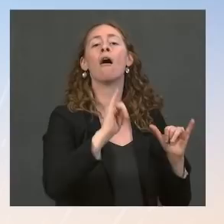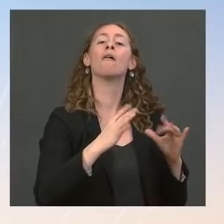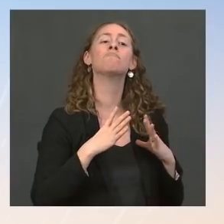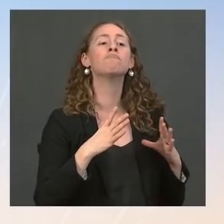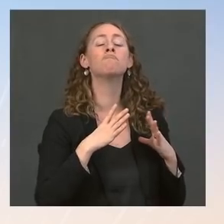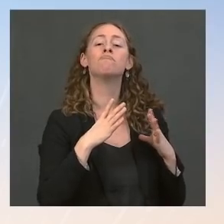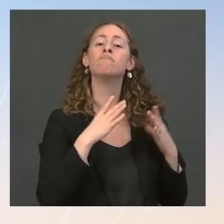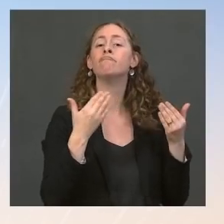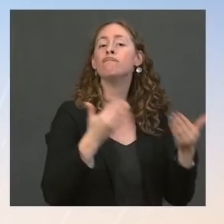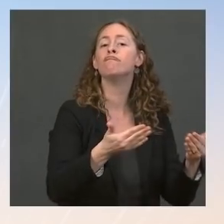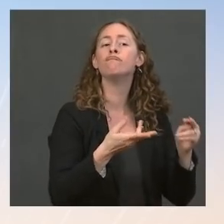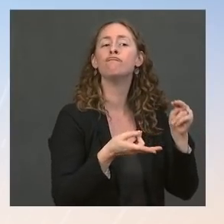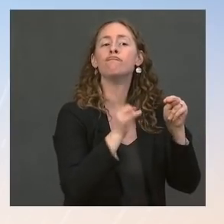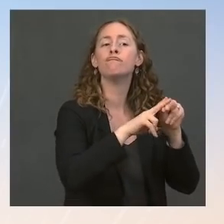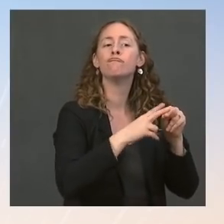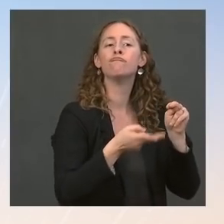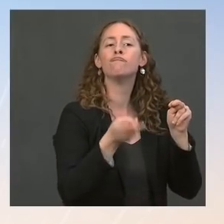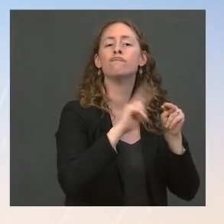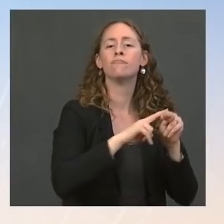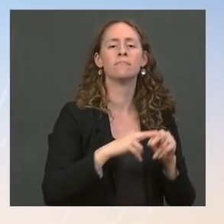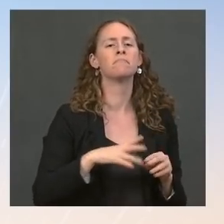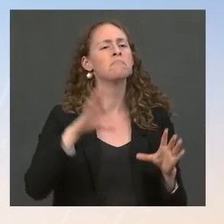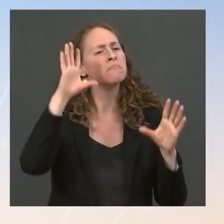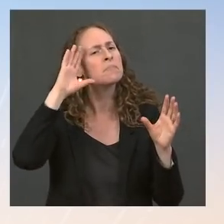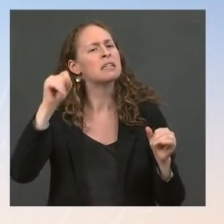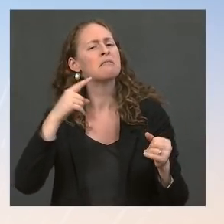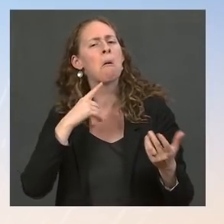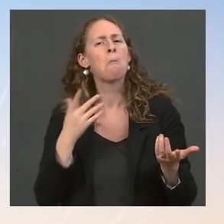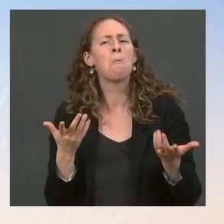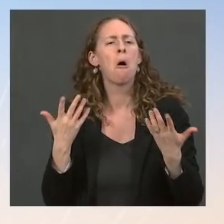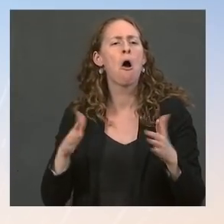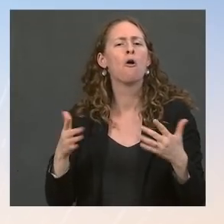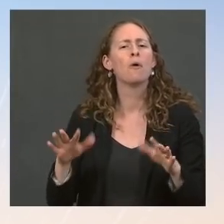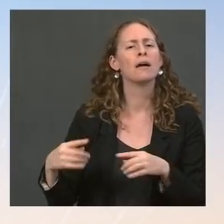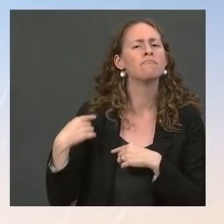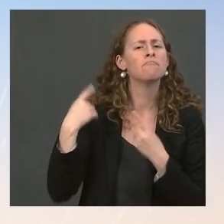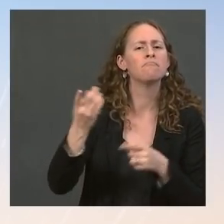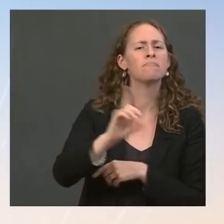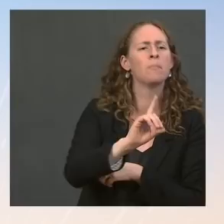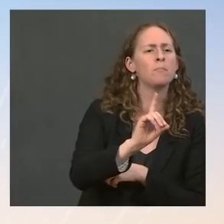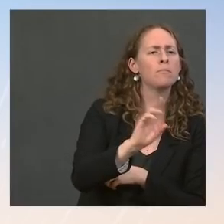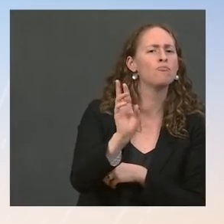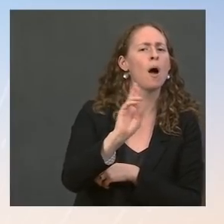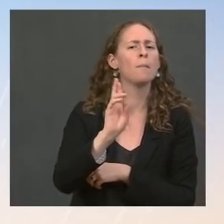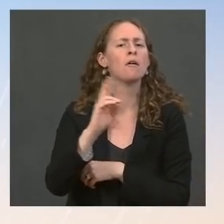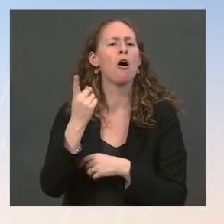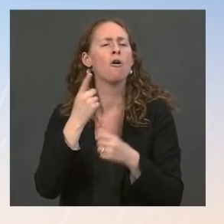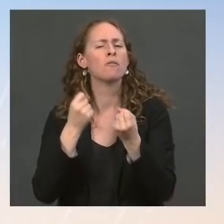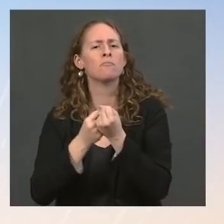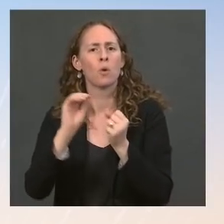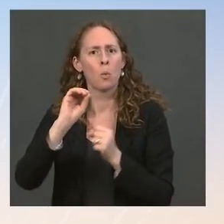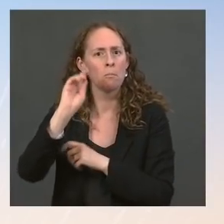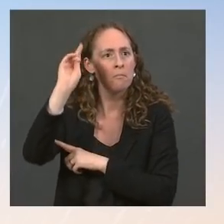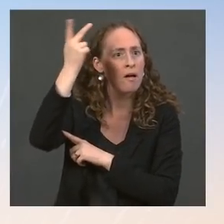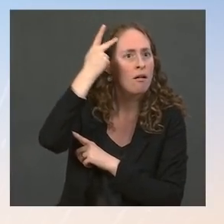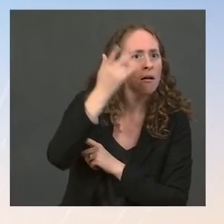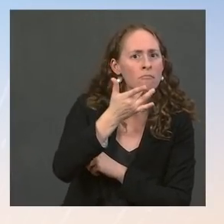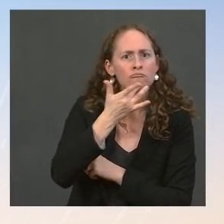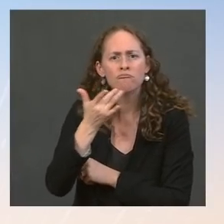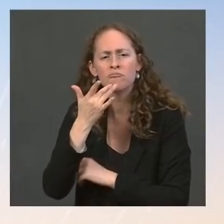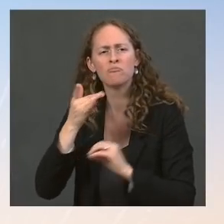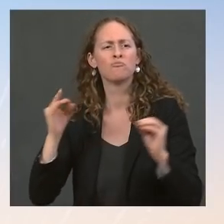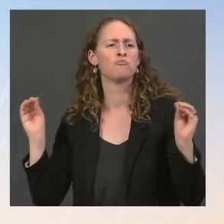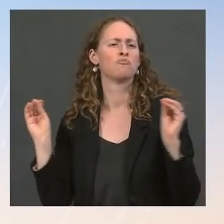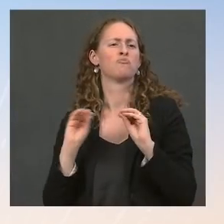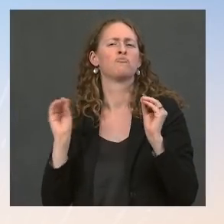been done in a bipartisan manner. It should be something that is not political, because everybody should believe that we need to protect the